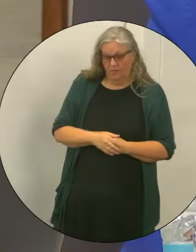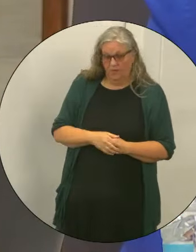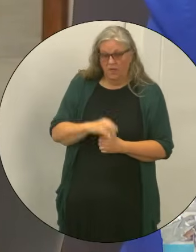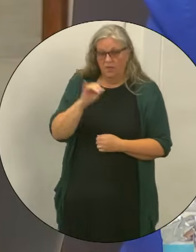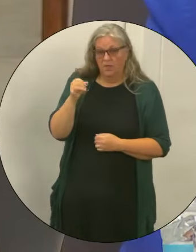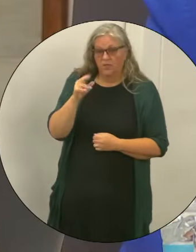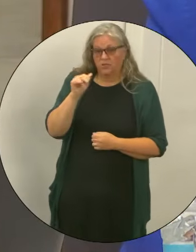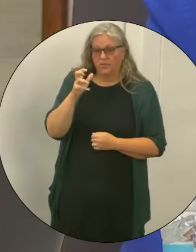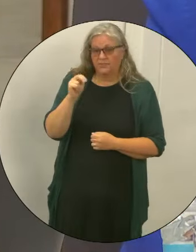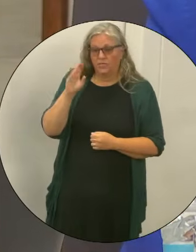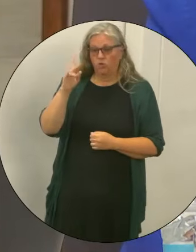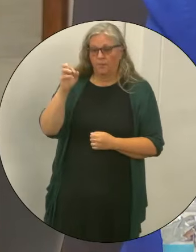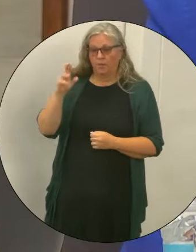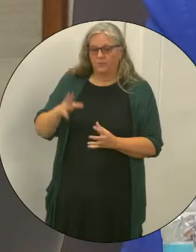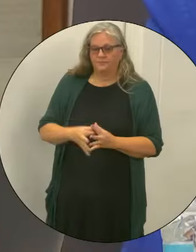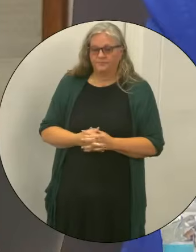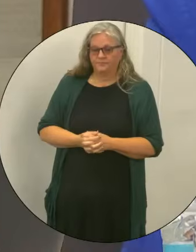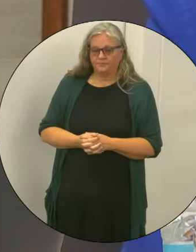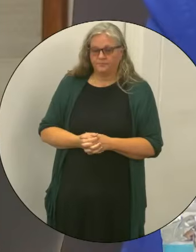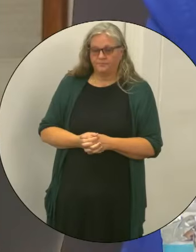Cooper.